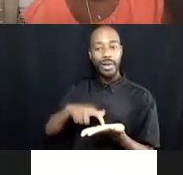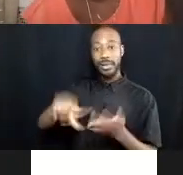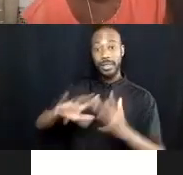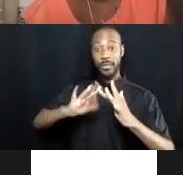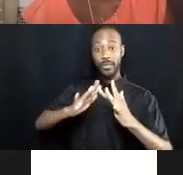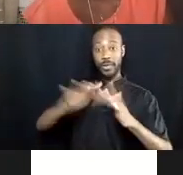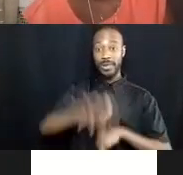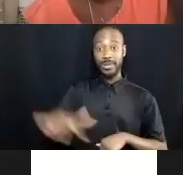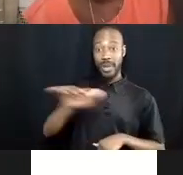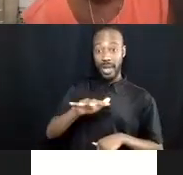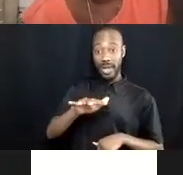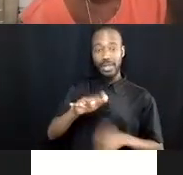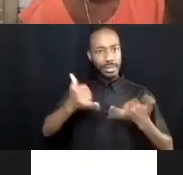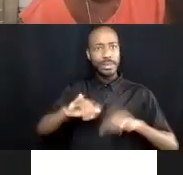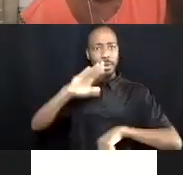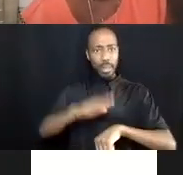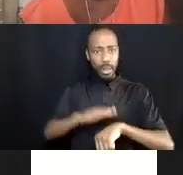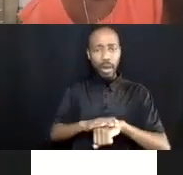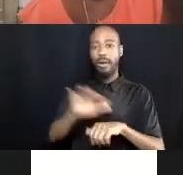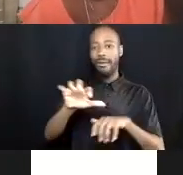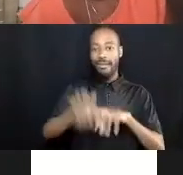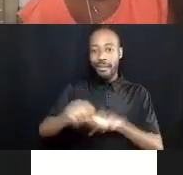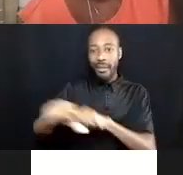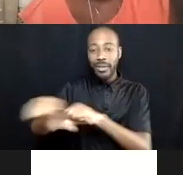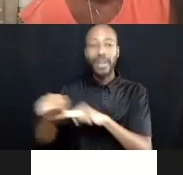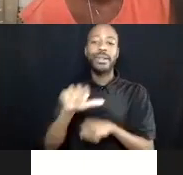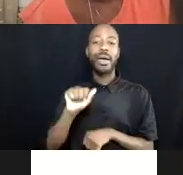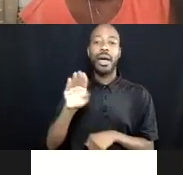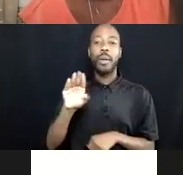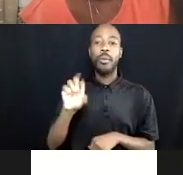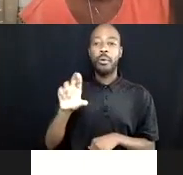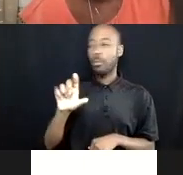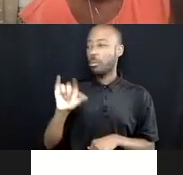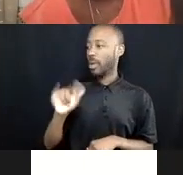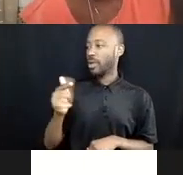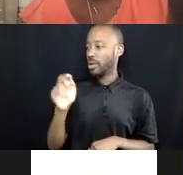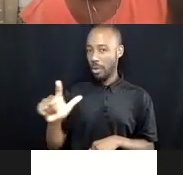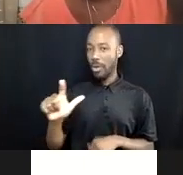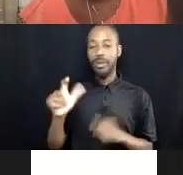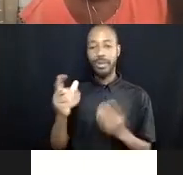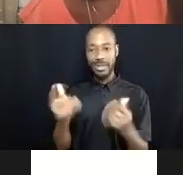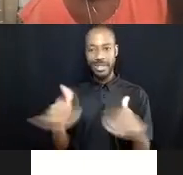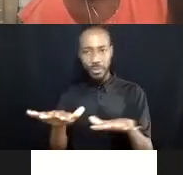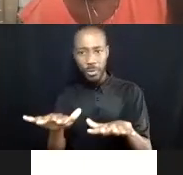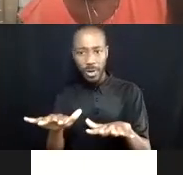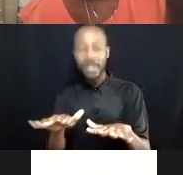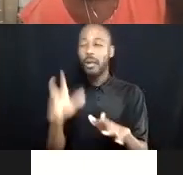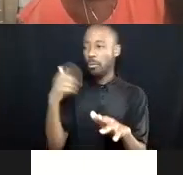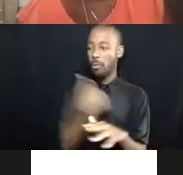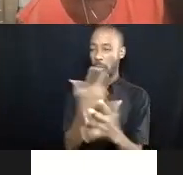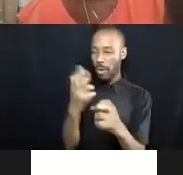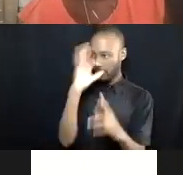right, occupies colonized Aboriginal territories. And out of the respect for the rights of Aboriginal people, it is our